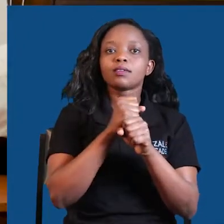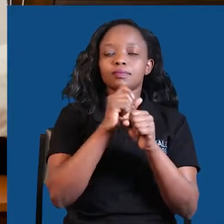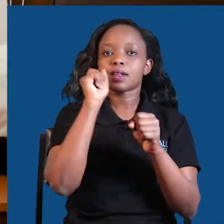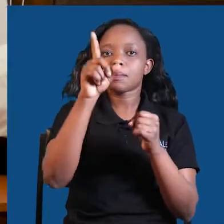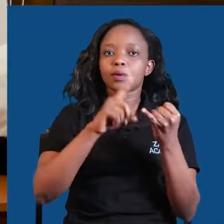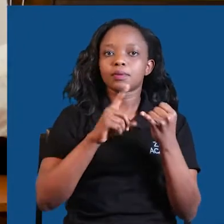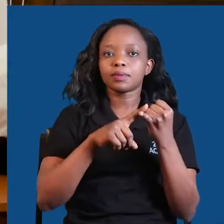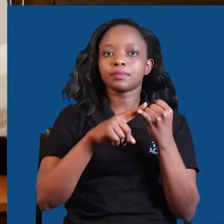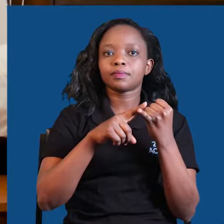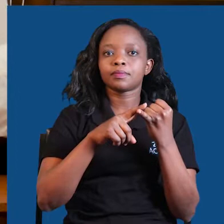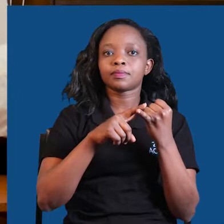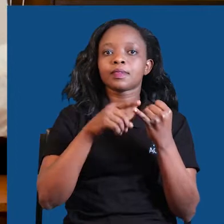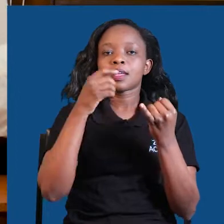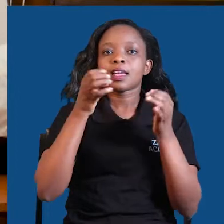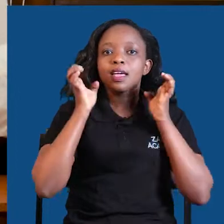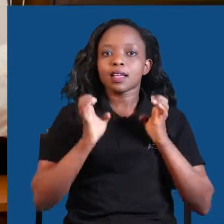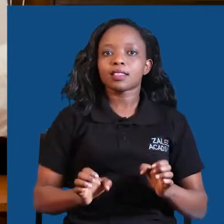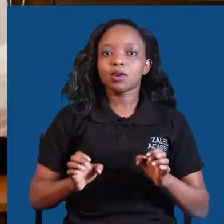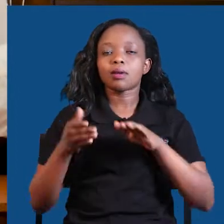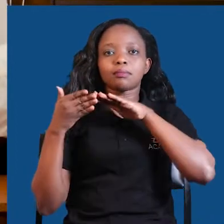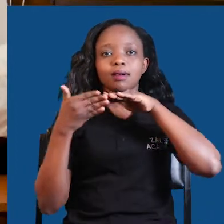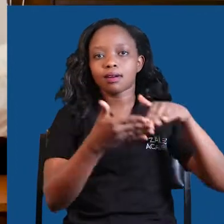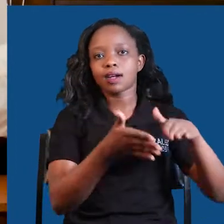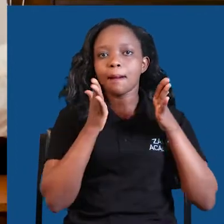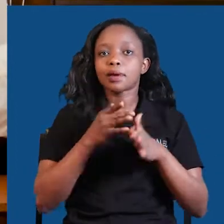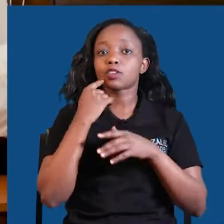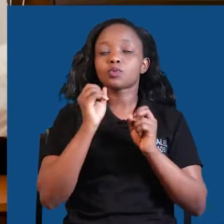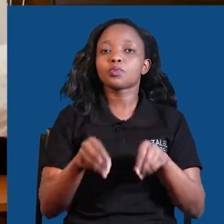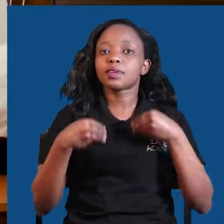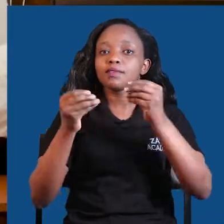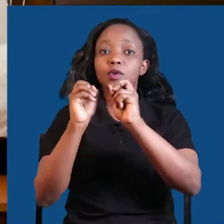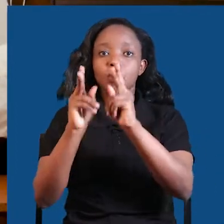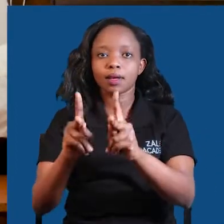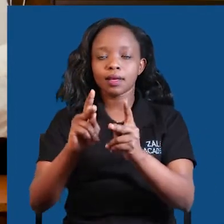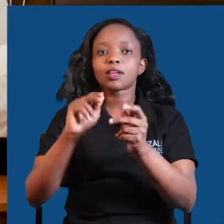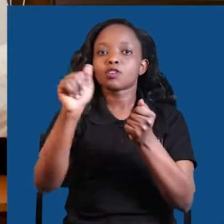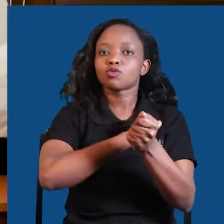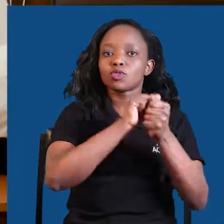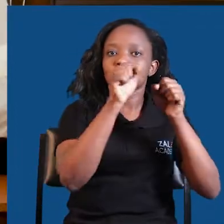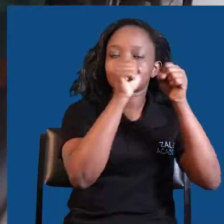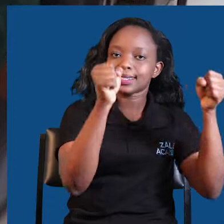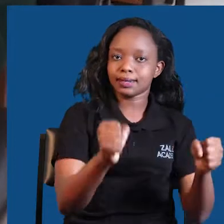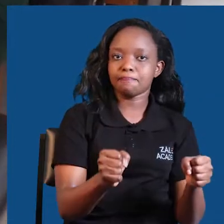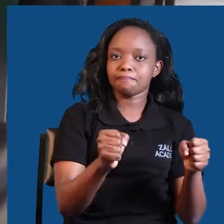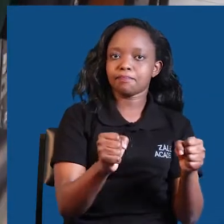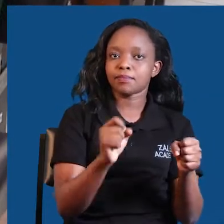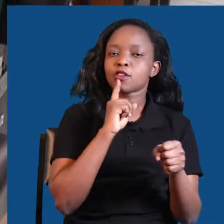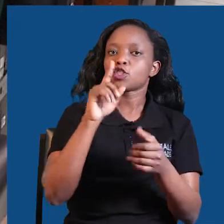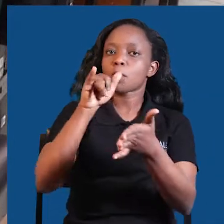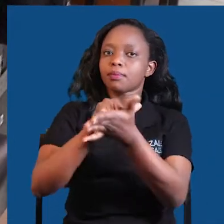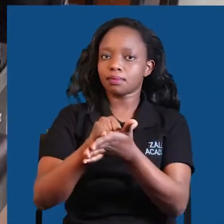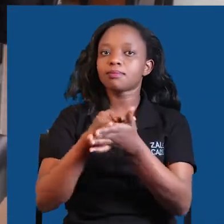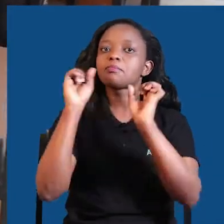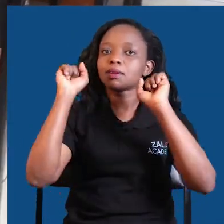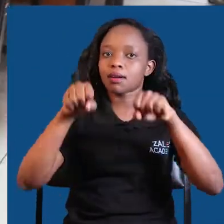careers that you can take. One is a pen tester or an ethical hacker. This is someone who has been authorized to go ahead and break into systems